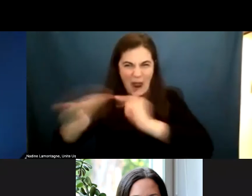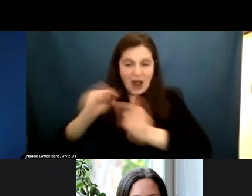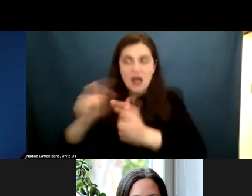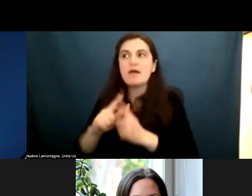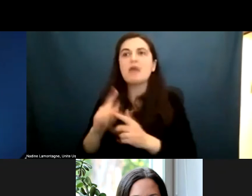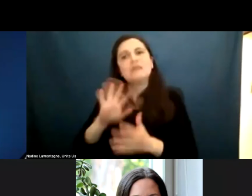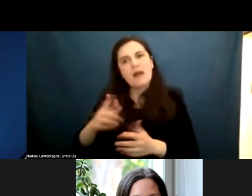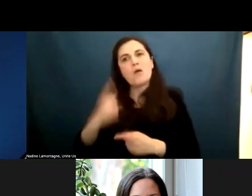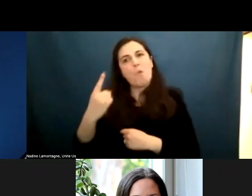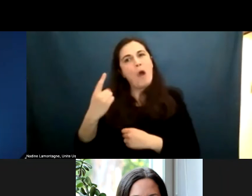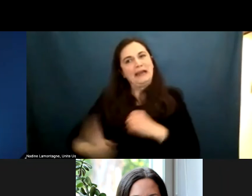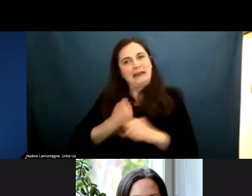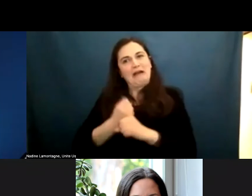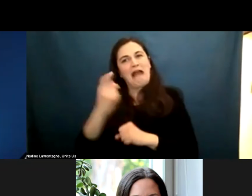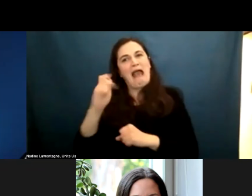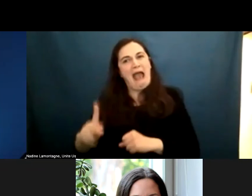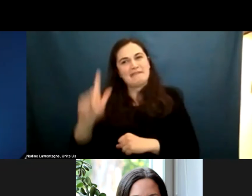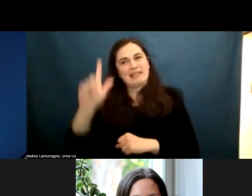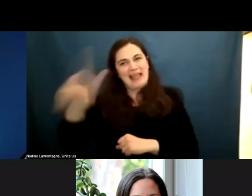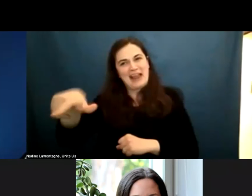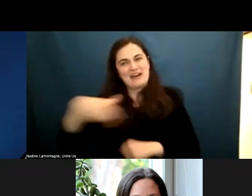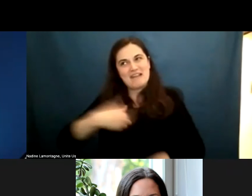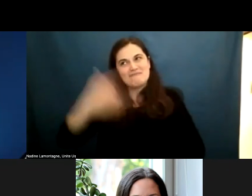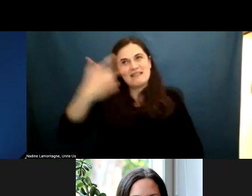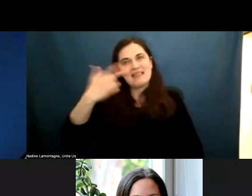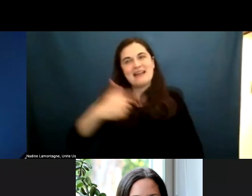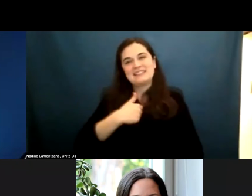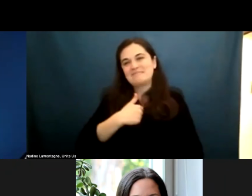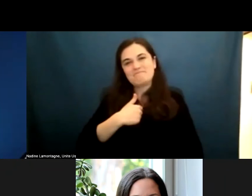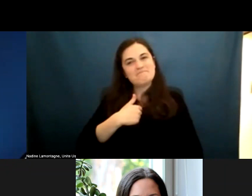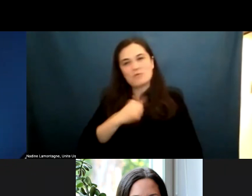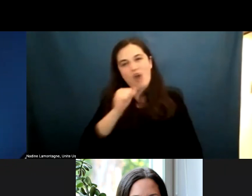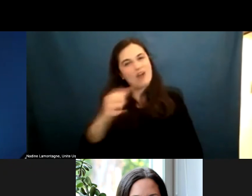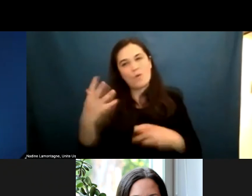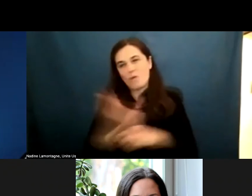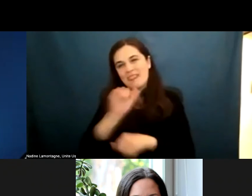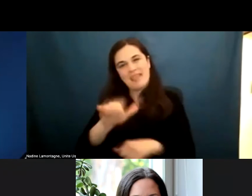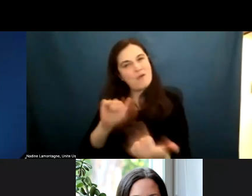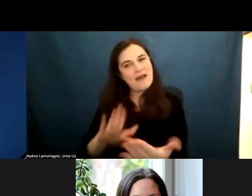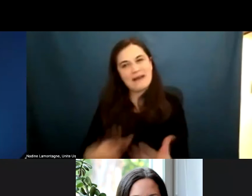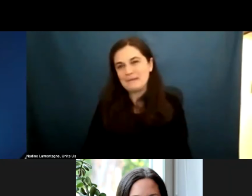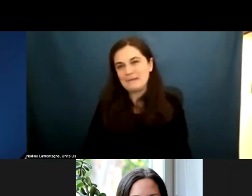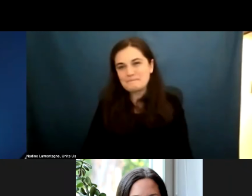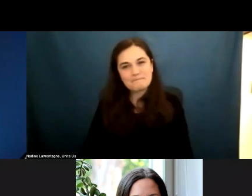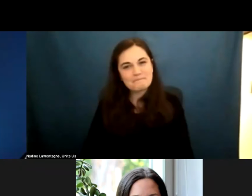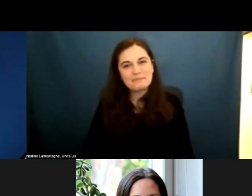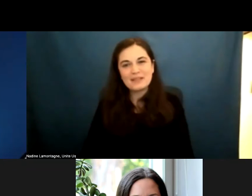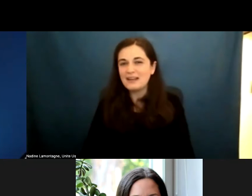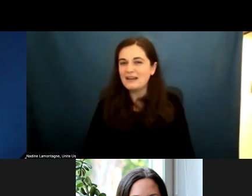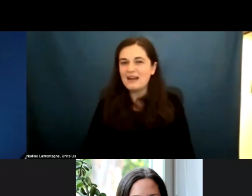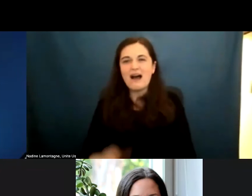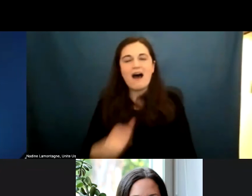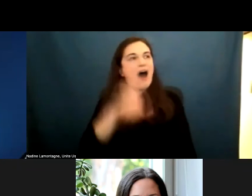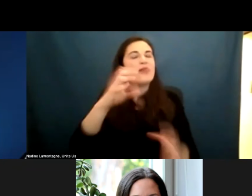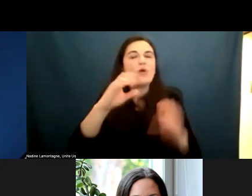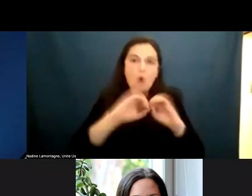to realize that that's not how we're going to win people over. You know, the education efforts that are out there, organizations like Voices